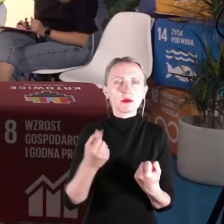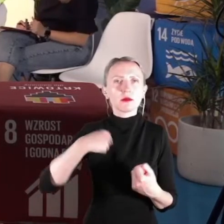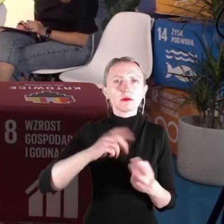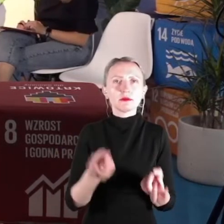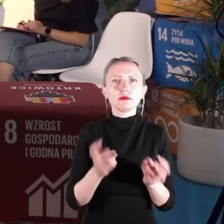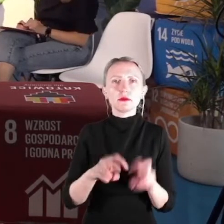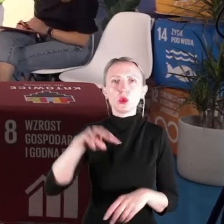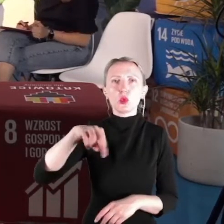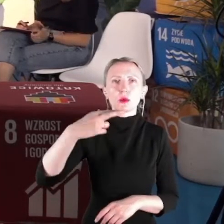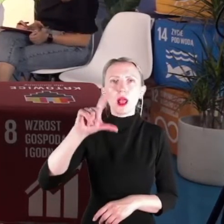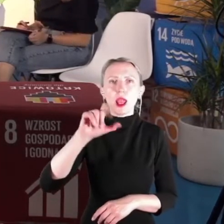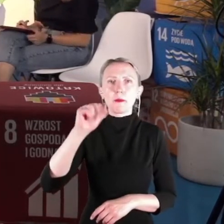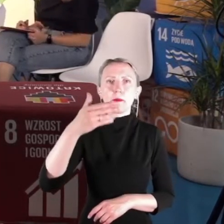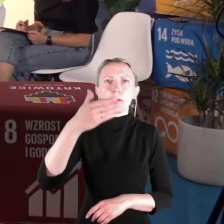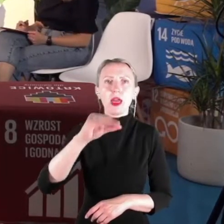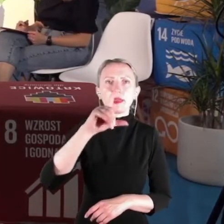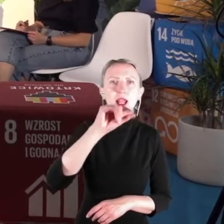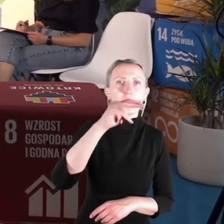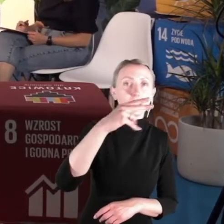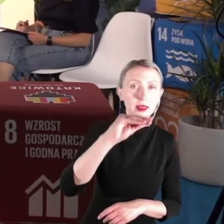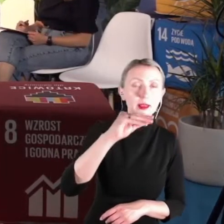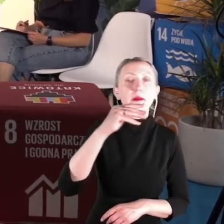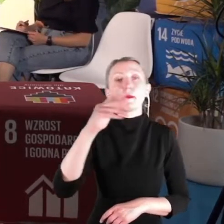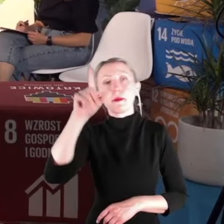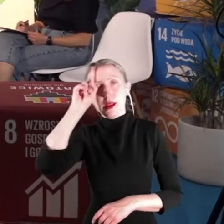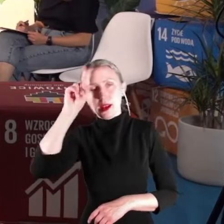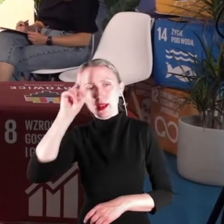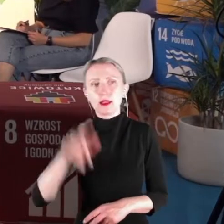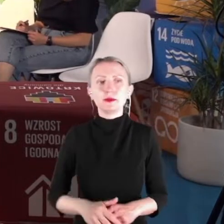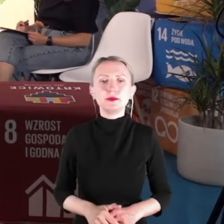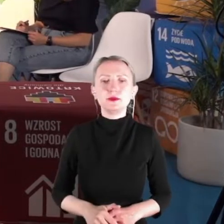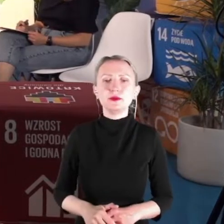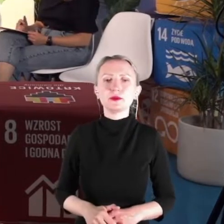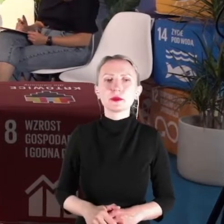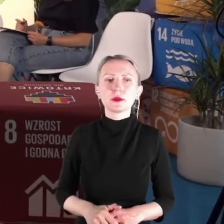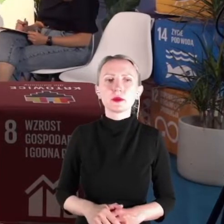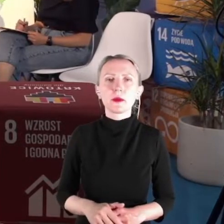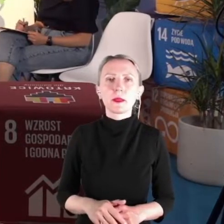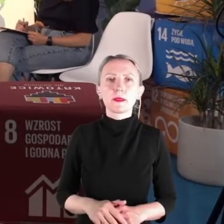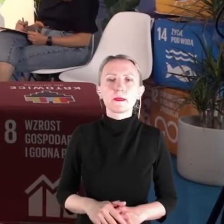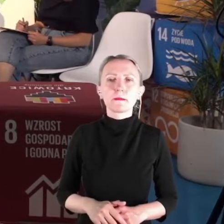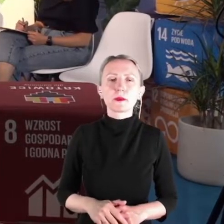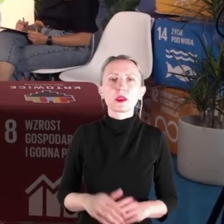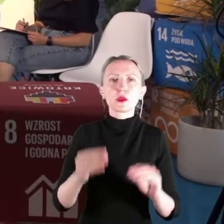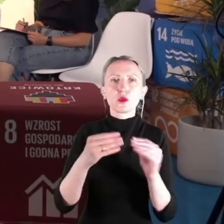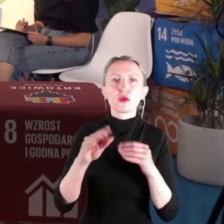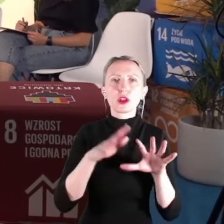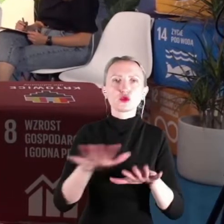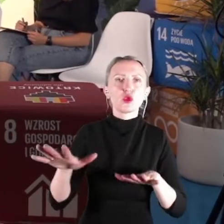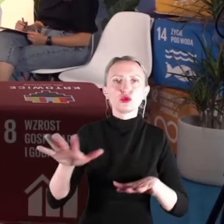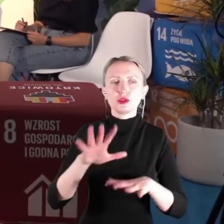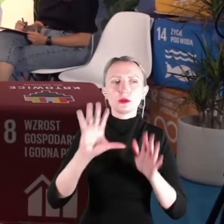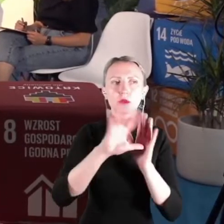It was clear to see that in Medellin, like in most cities, the many different social, economic and political stakeholders did not work